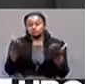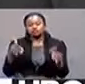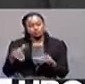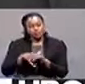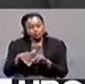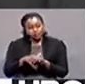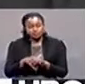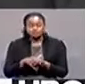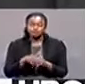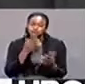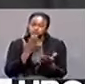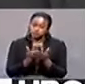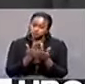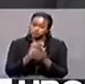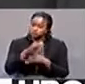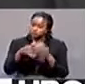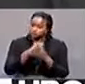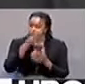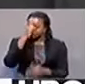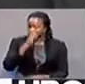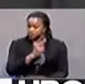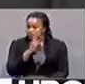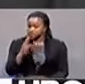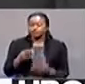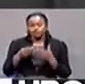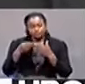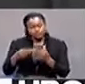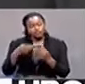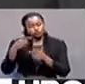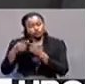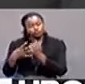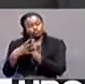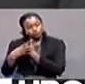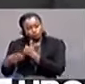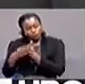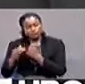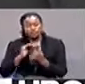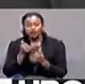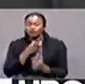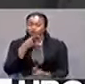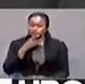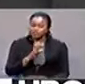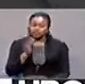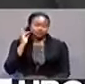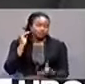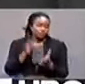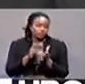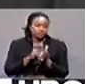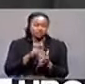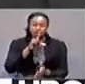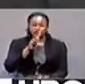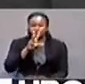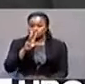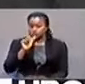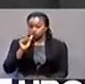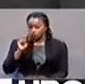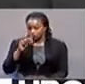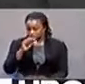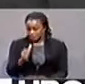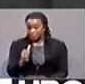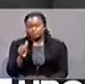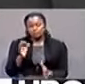upon all religious leaders to emulate our Father, Dr. Cyprian Kizito Lwanga. Let us